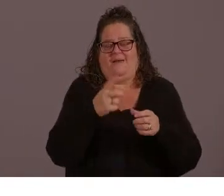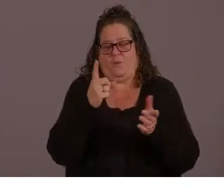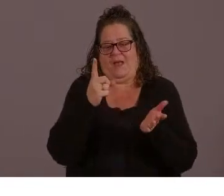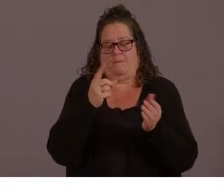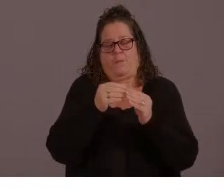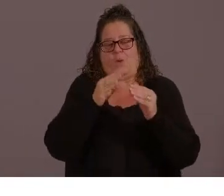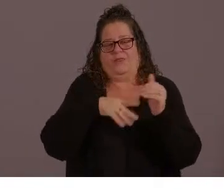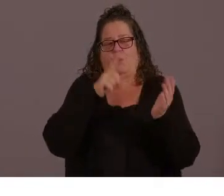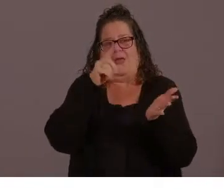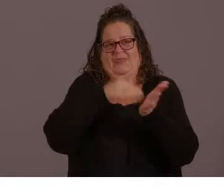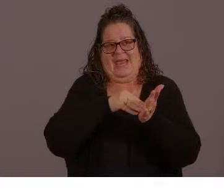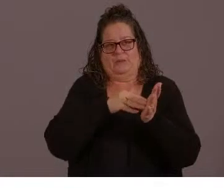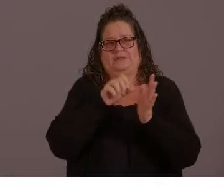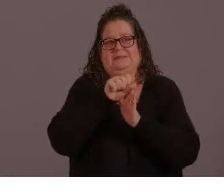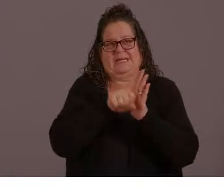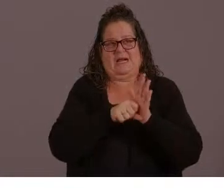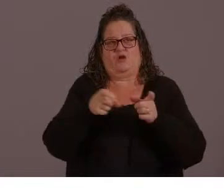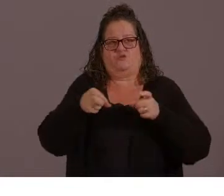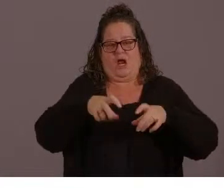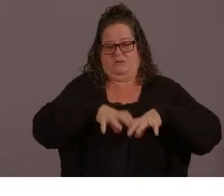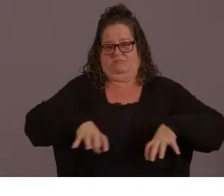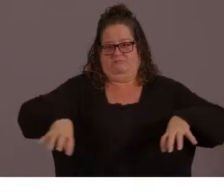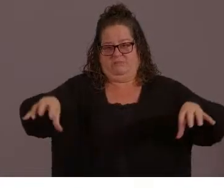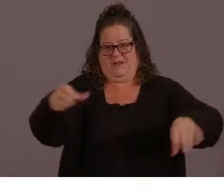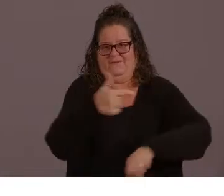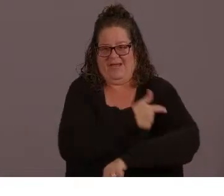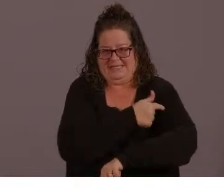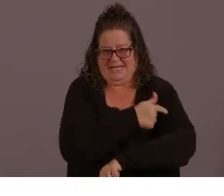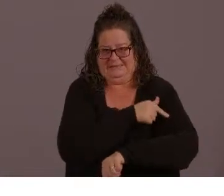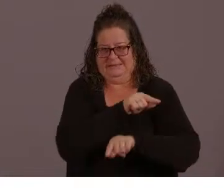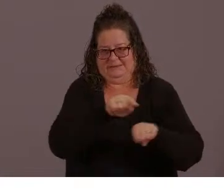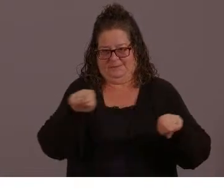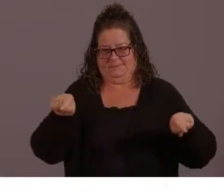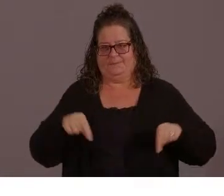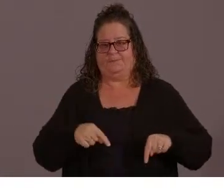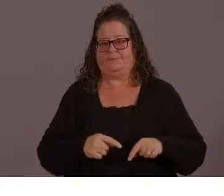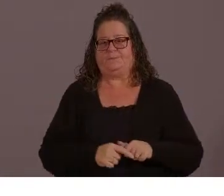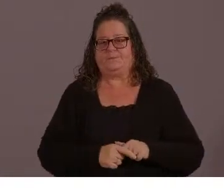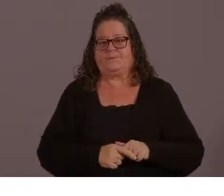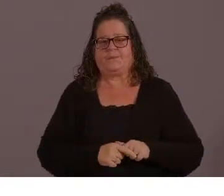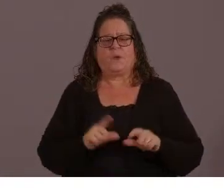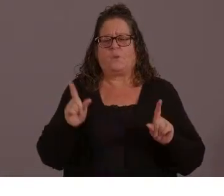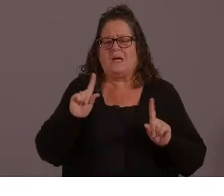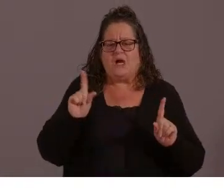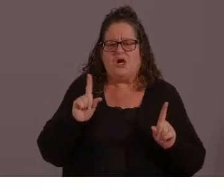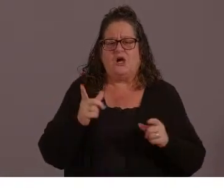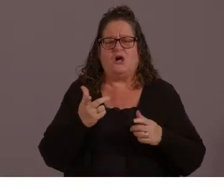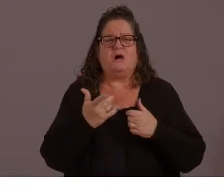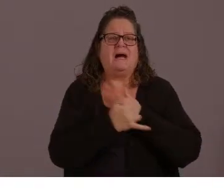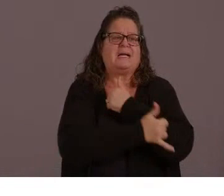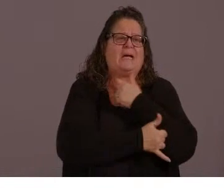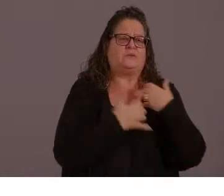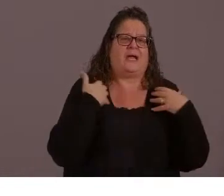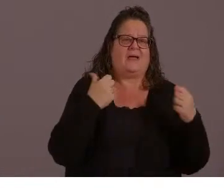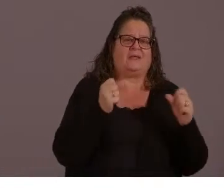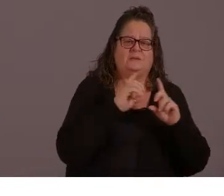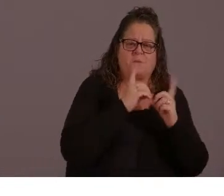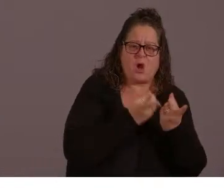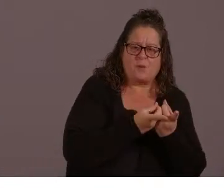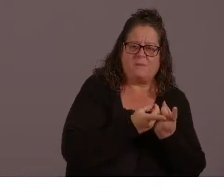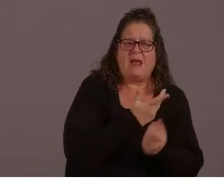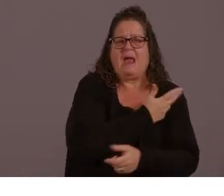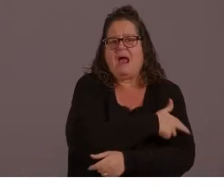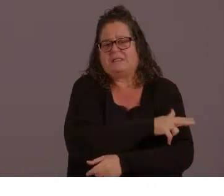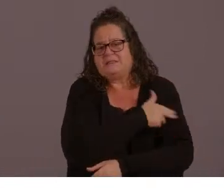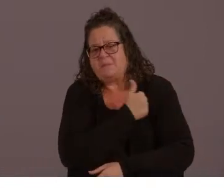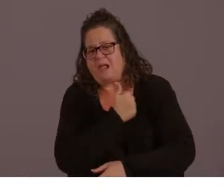large, this varies between county health departments, hospitals, FQHCs, pharmacies.